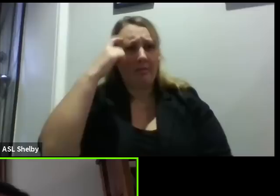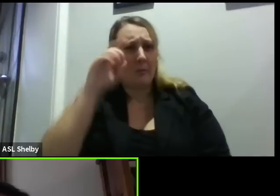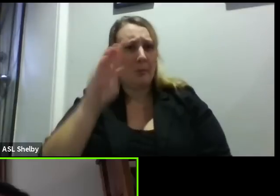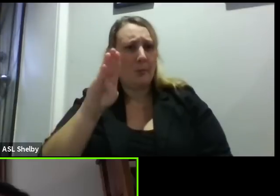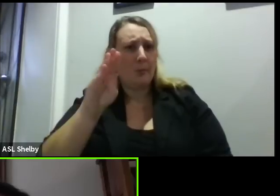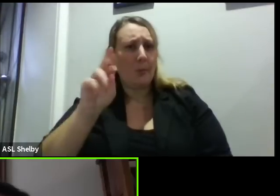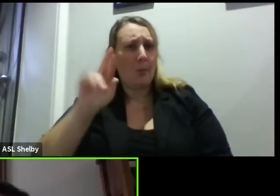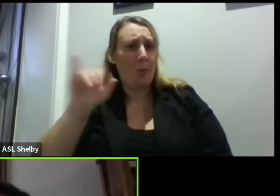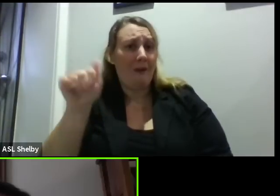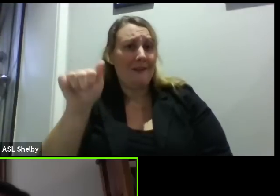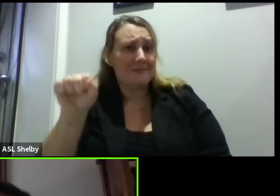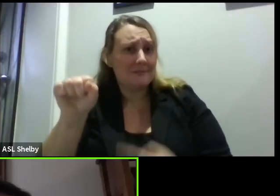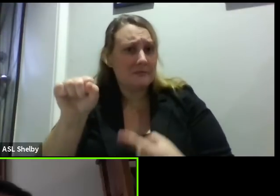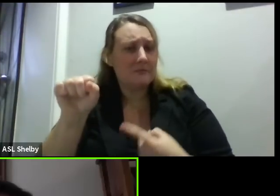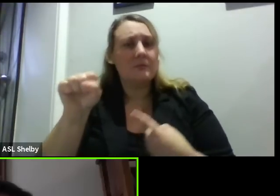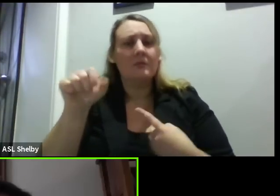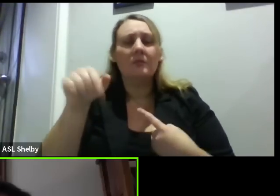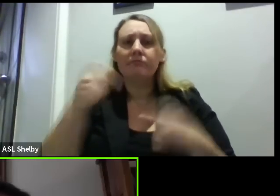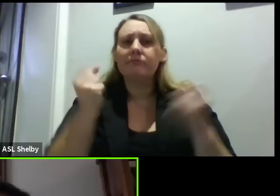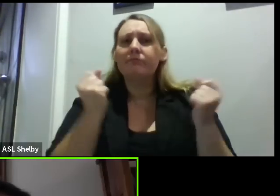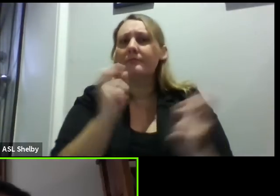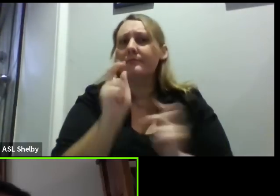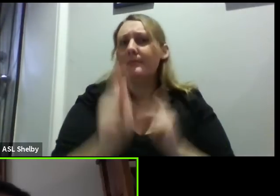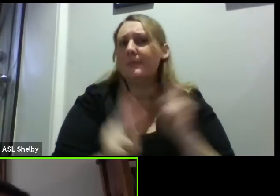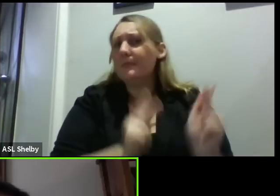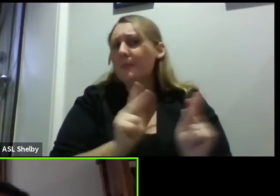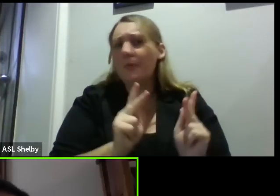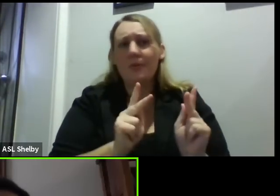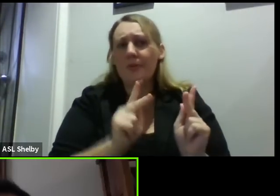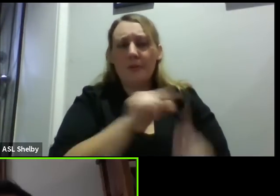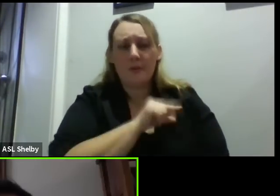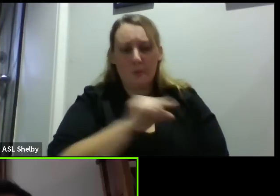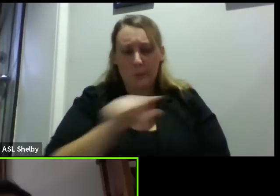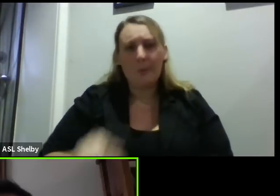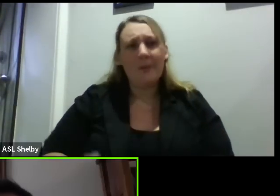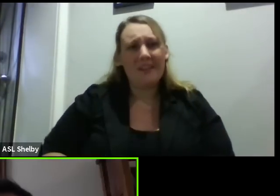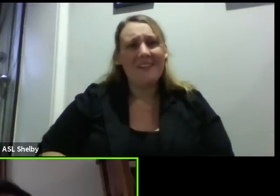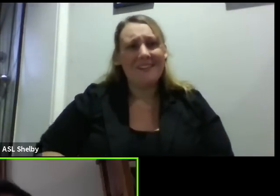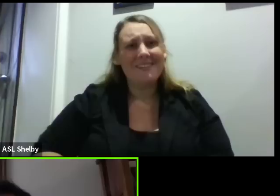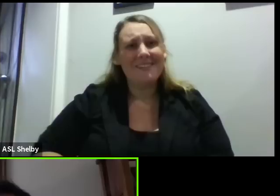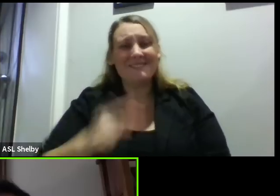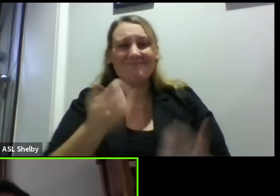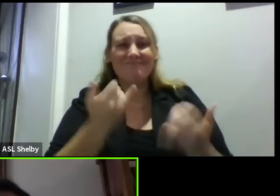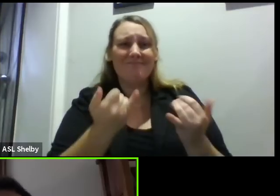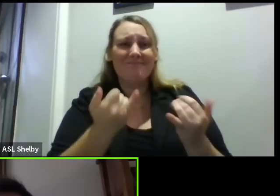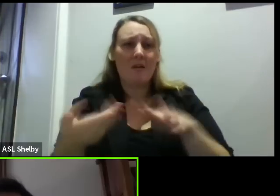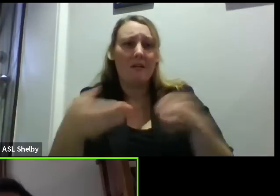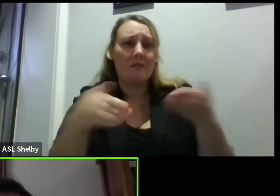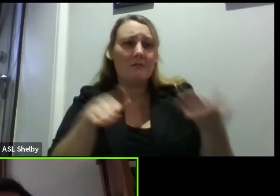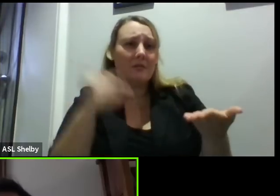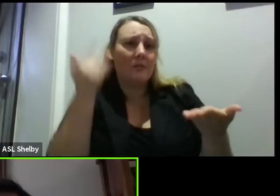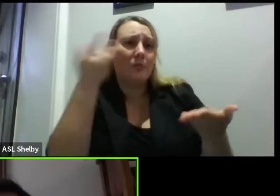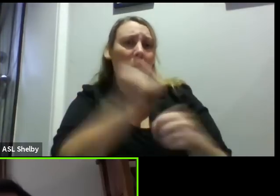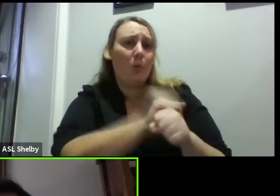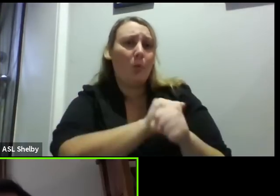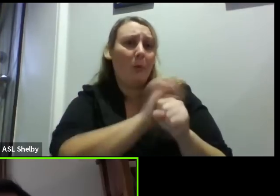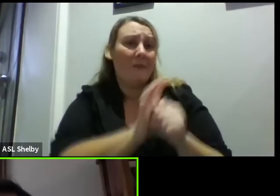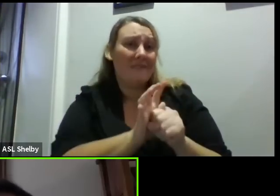people that have lent their lives, lent their services to support transgender causes, specifically in